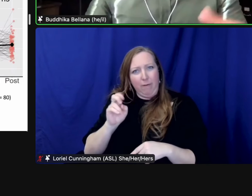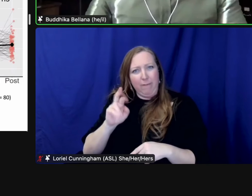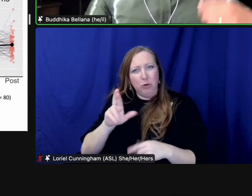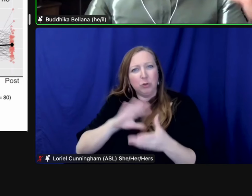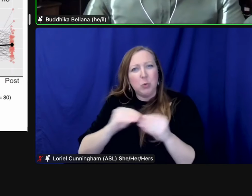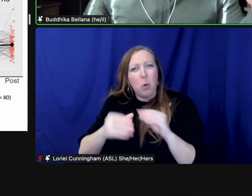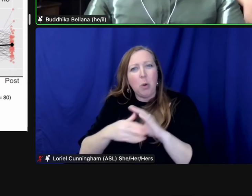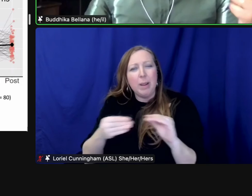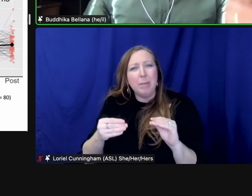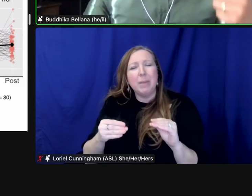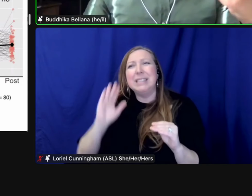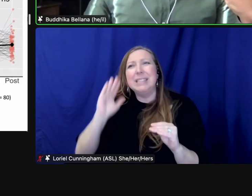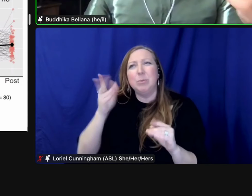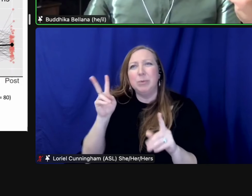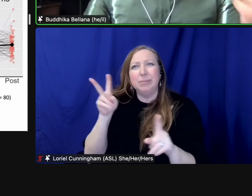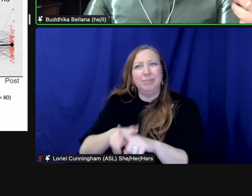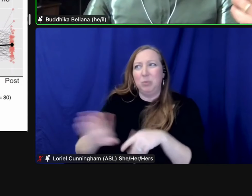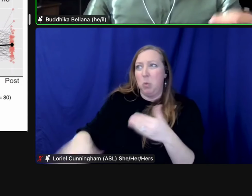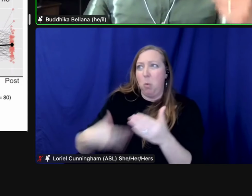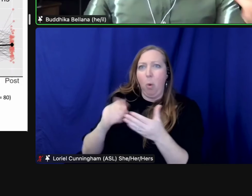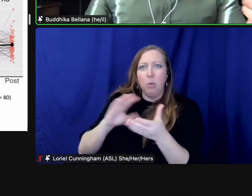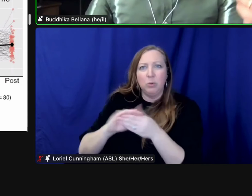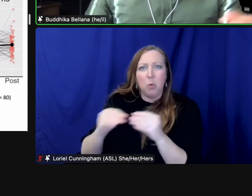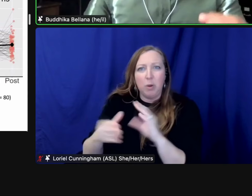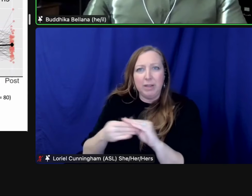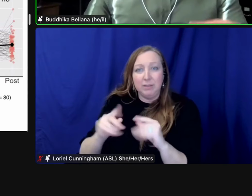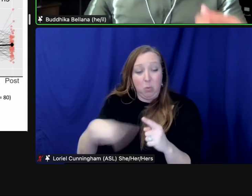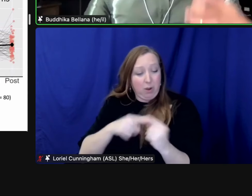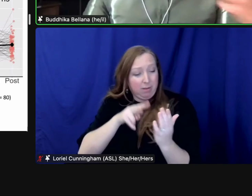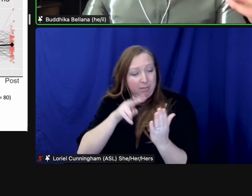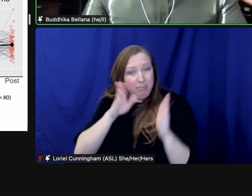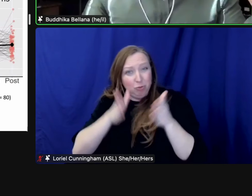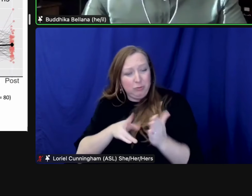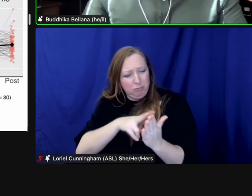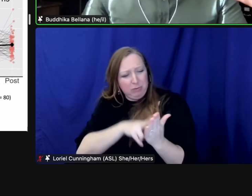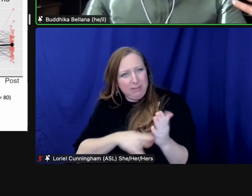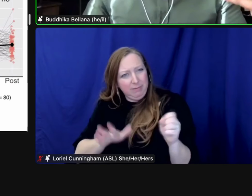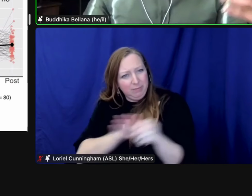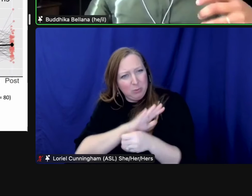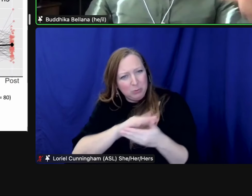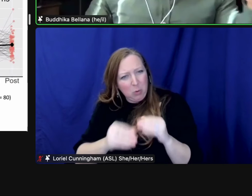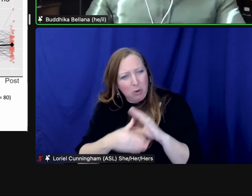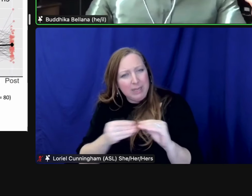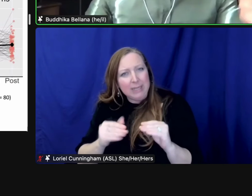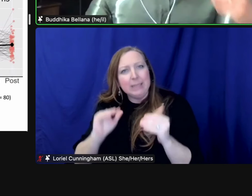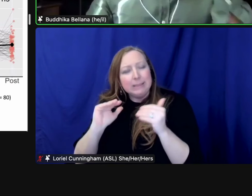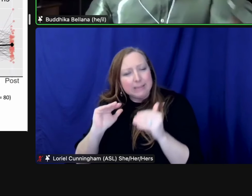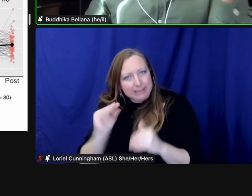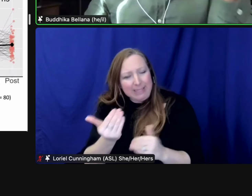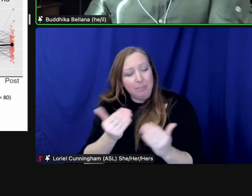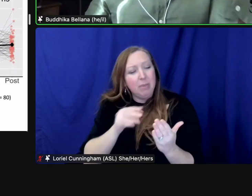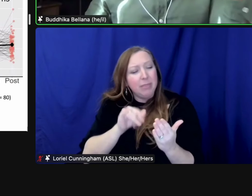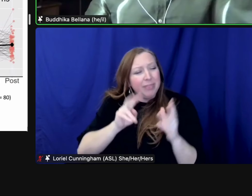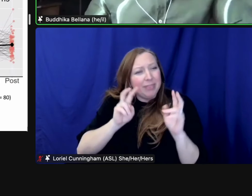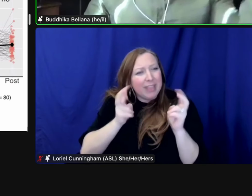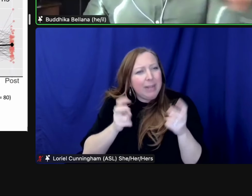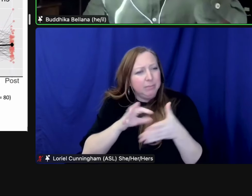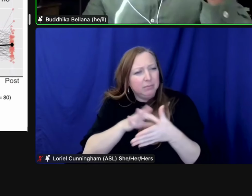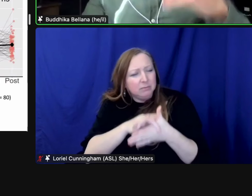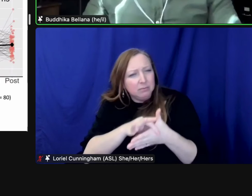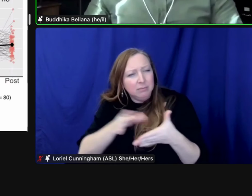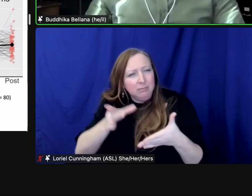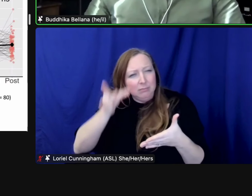to stories. Stories, when they're intact, seem to have this kind of psychological momentum that carries that recent